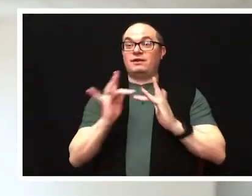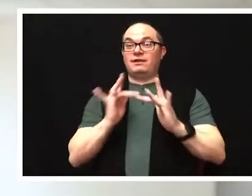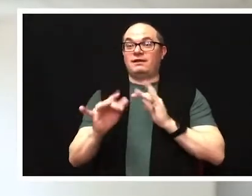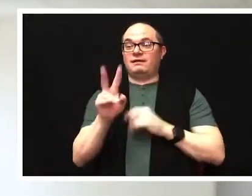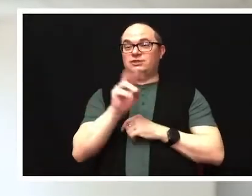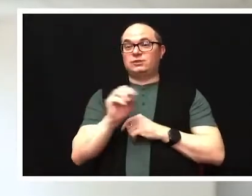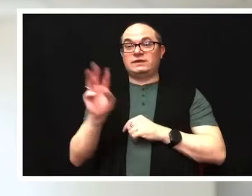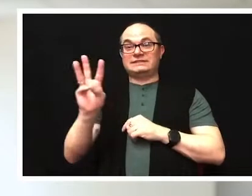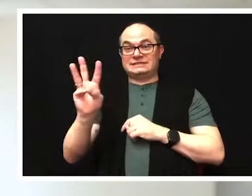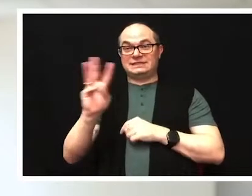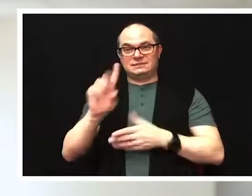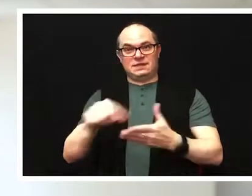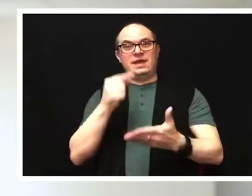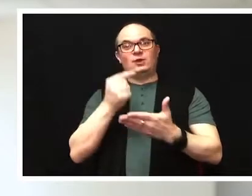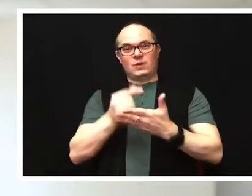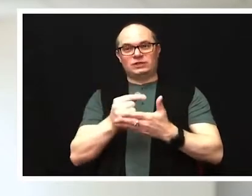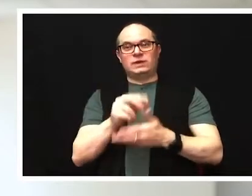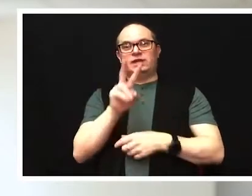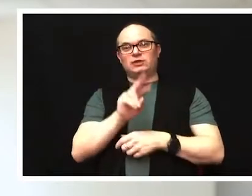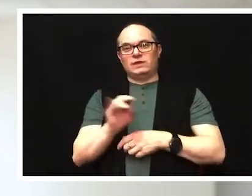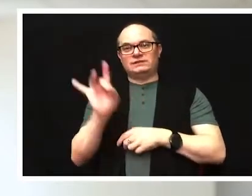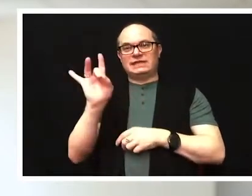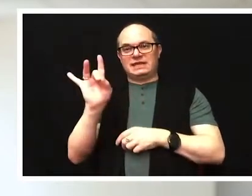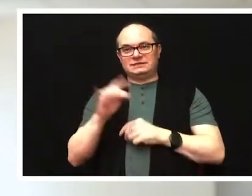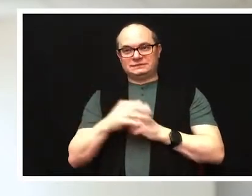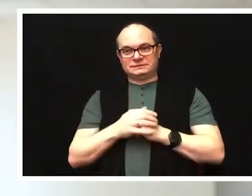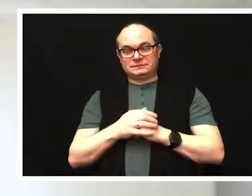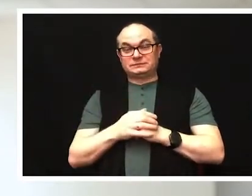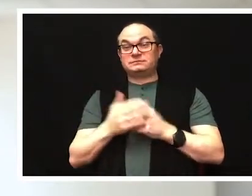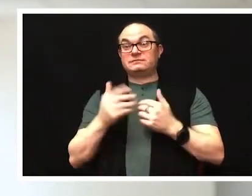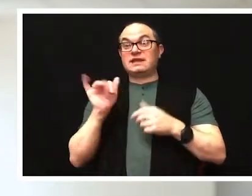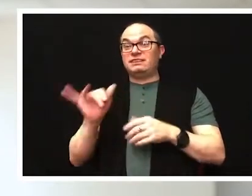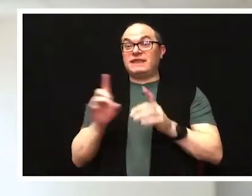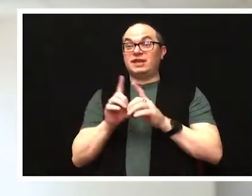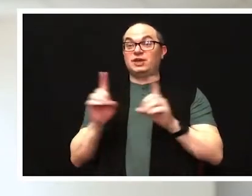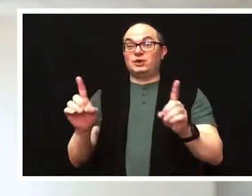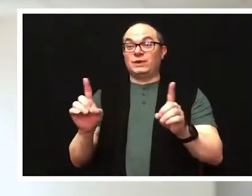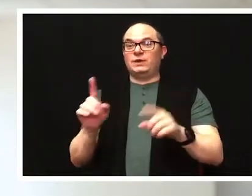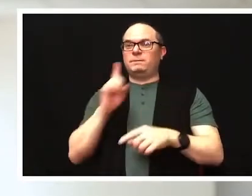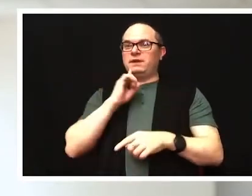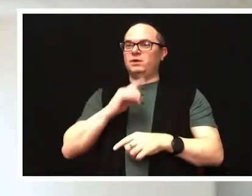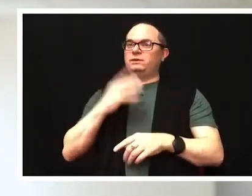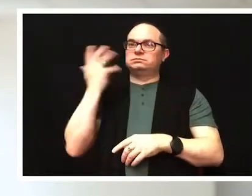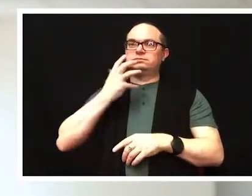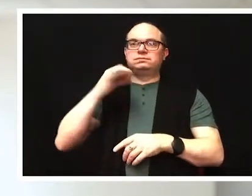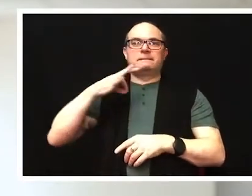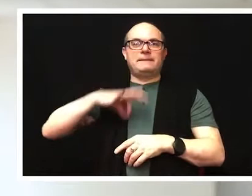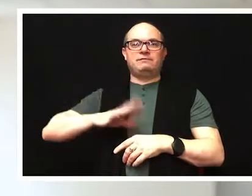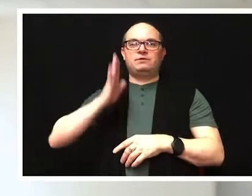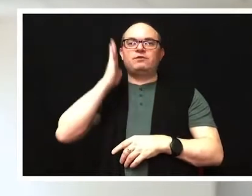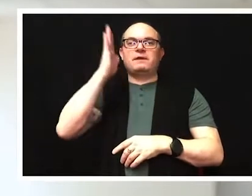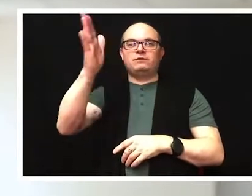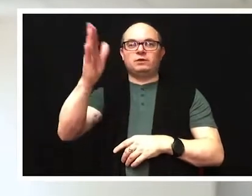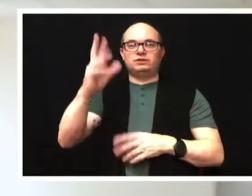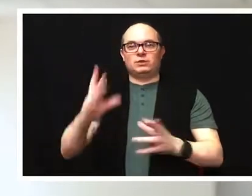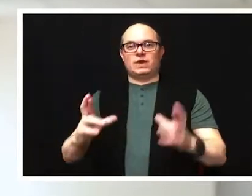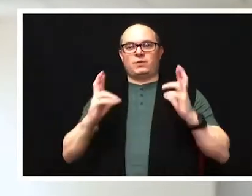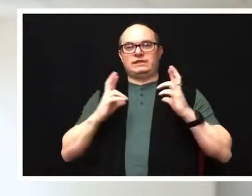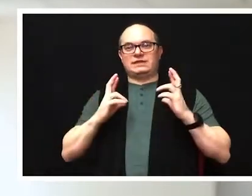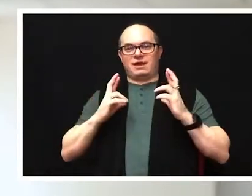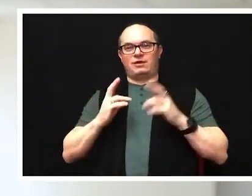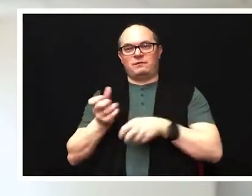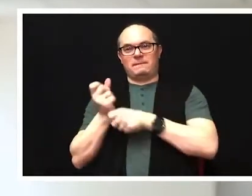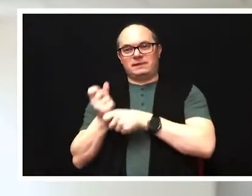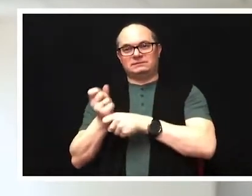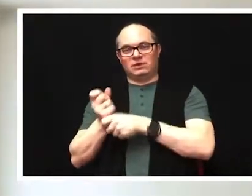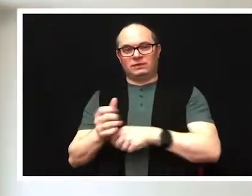in 2006 and graduated in 2008. Having this degree would prove to be a huge asset for my future once I retire from Major